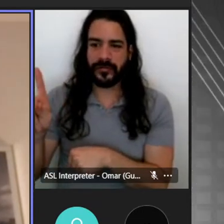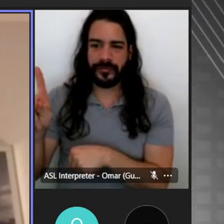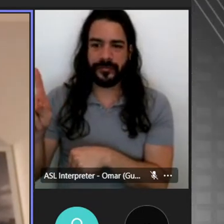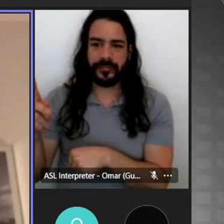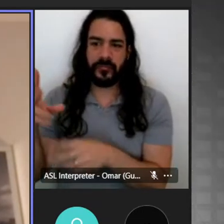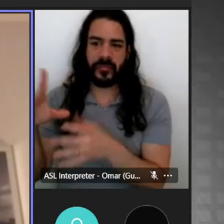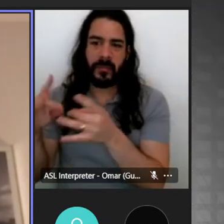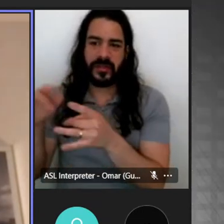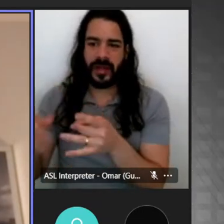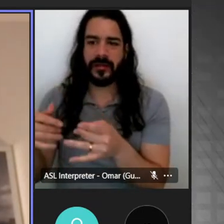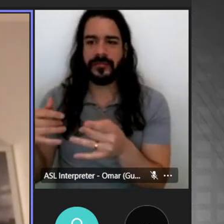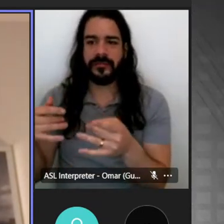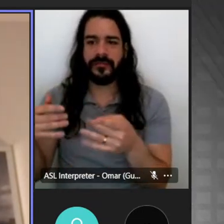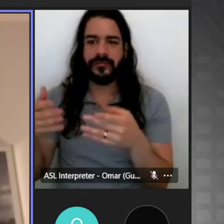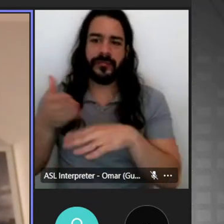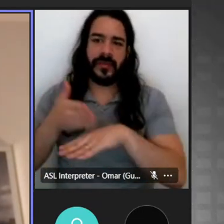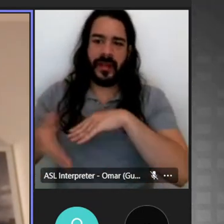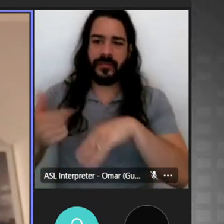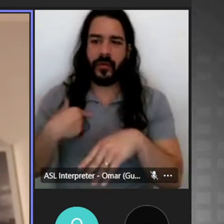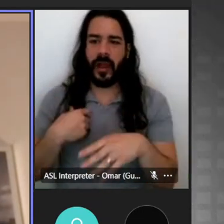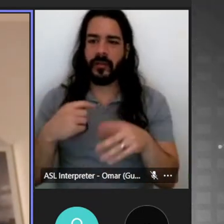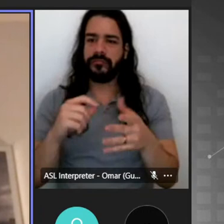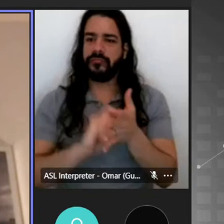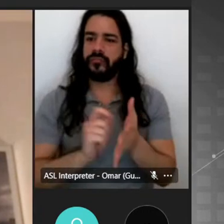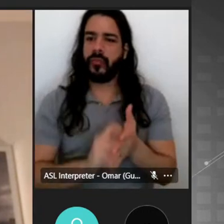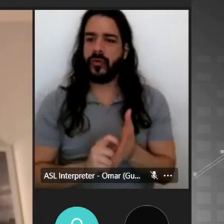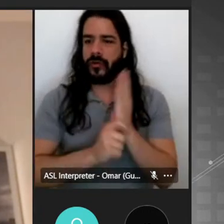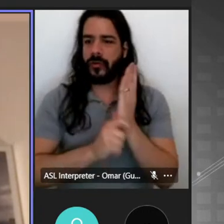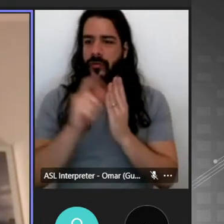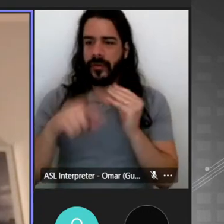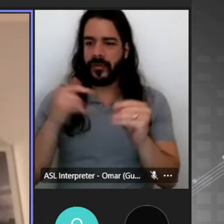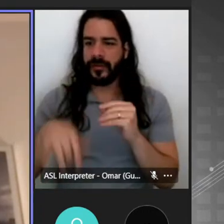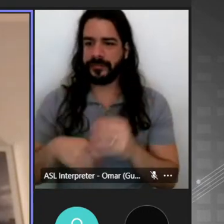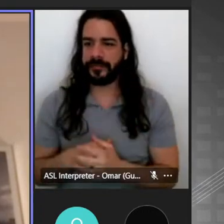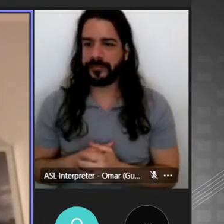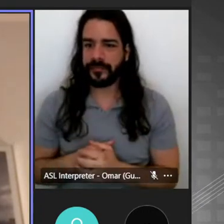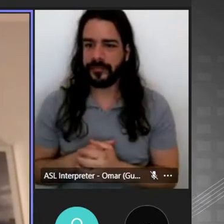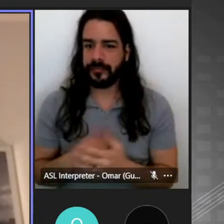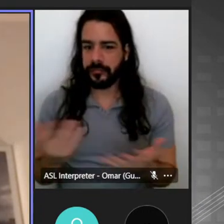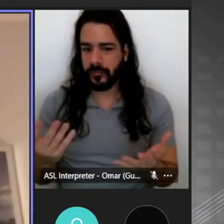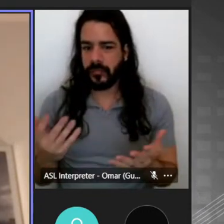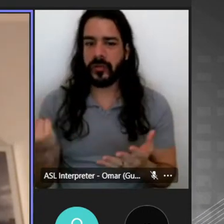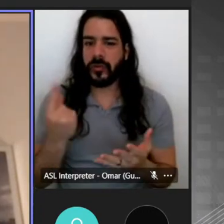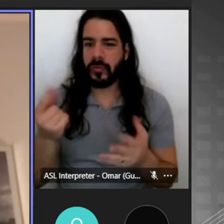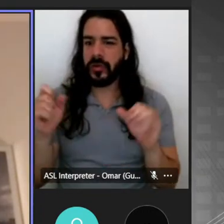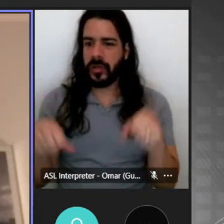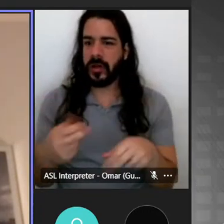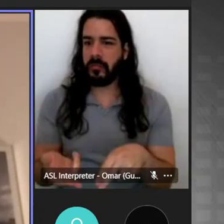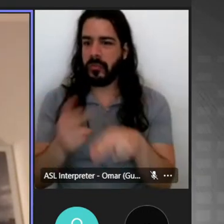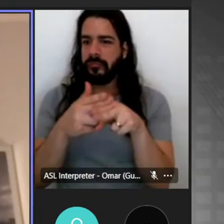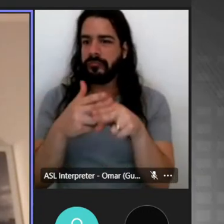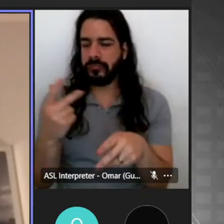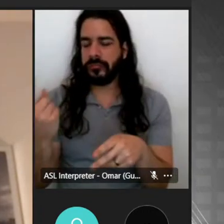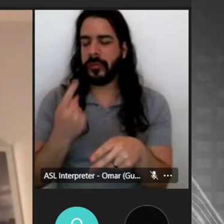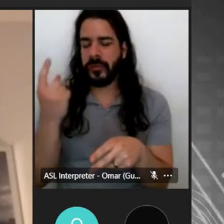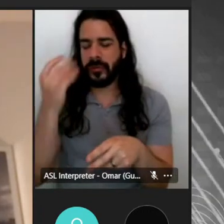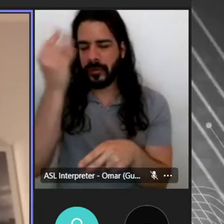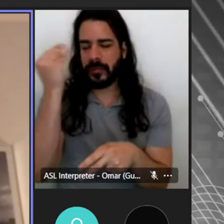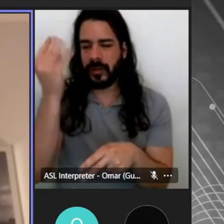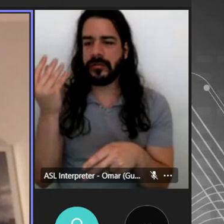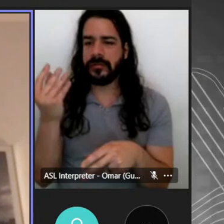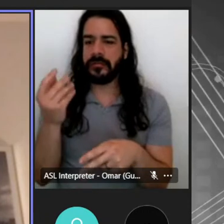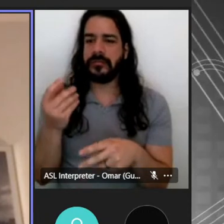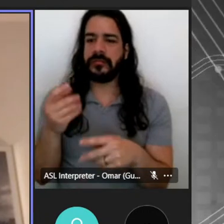mentioned it uh after I had written Oracle then maybe something to think about as an improvement it wouldn't as I said especially the